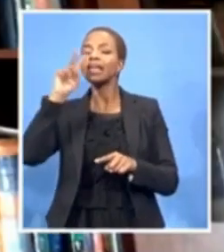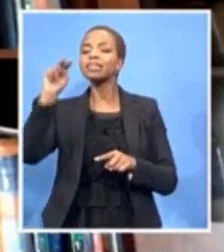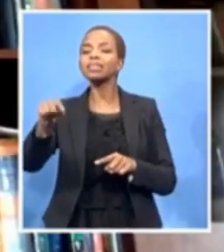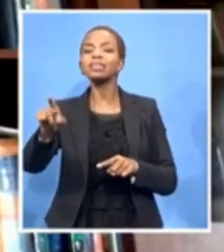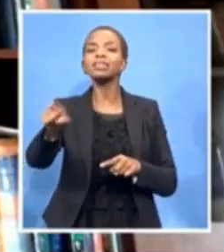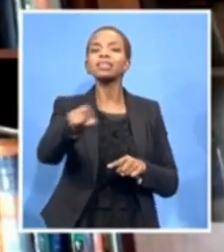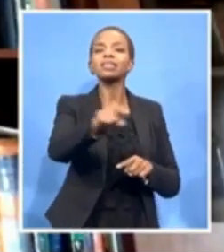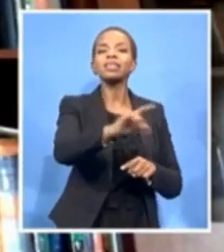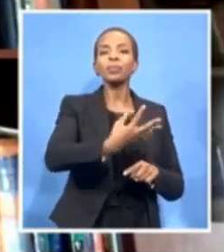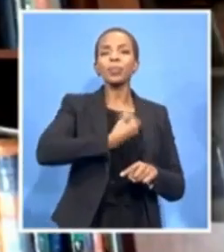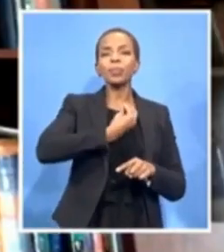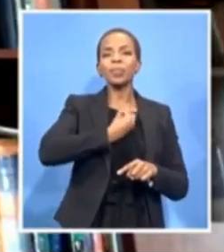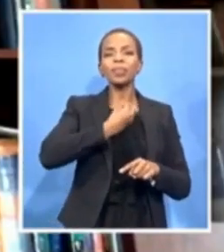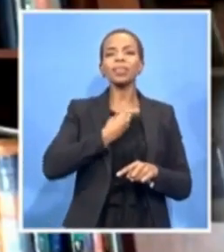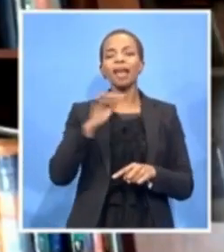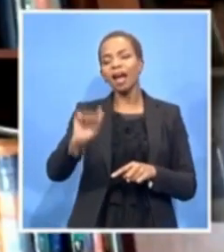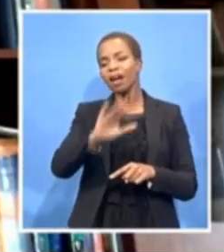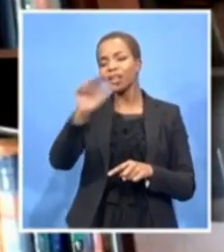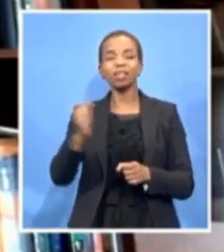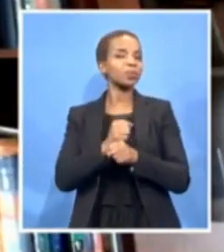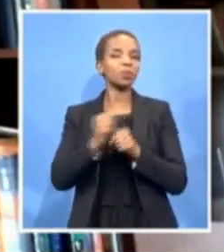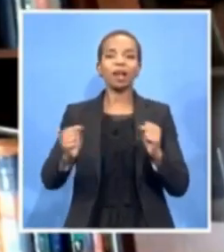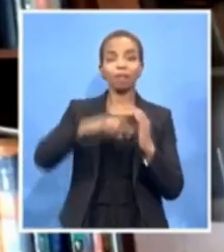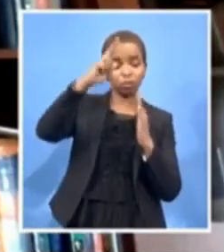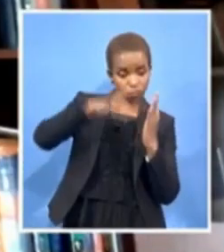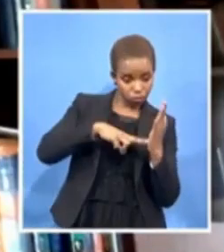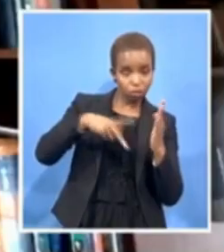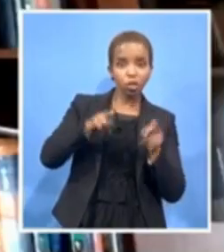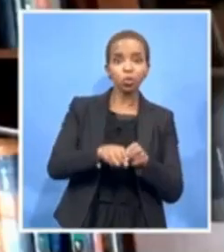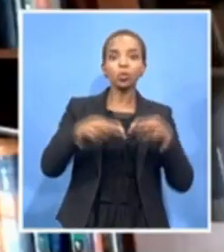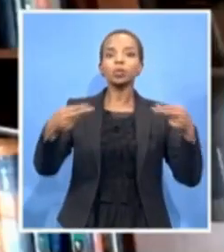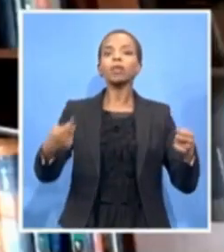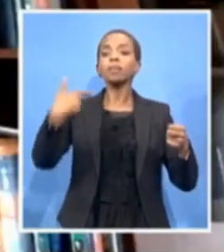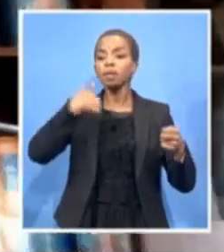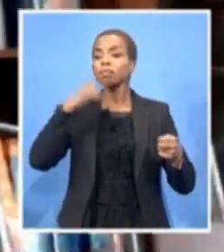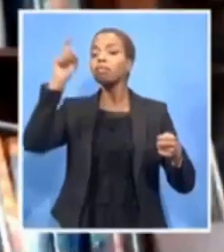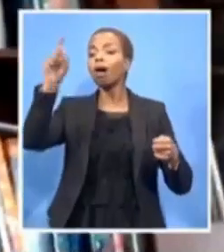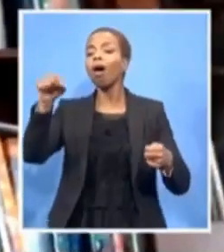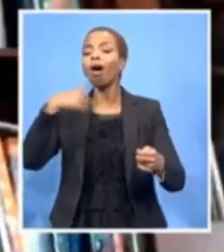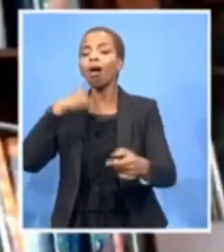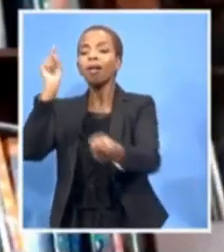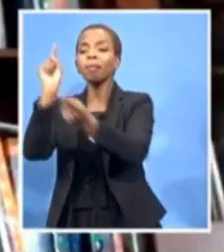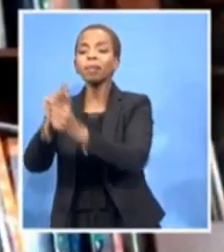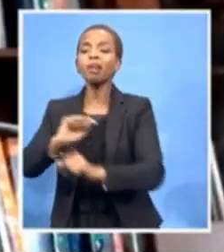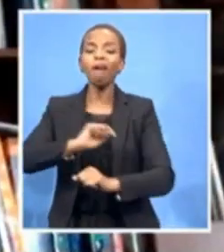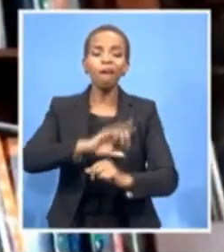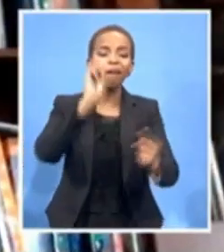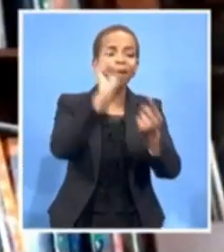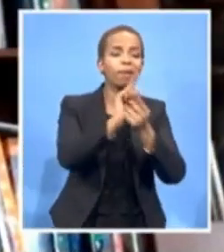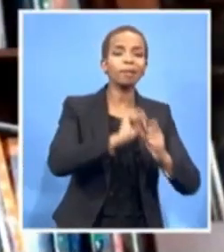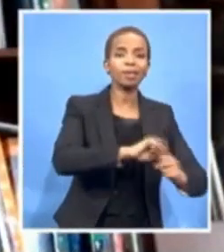the newspapers, and I meet them. In the recent past, I've had the occasion to listen to great